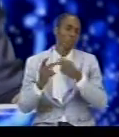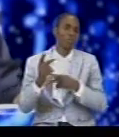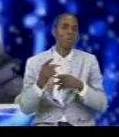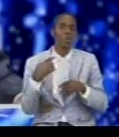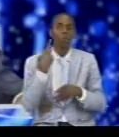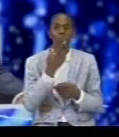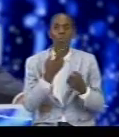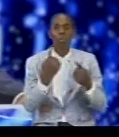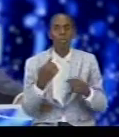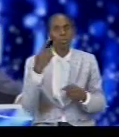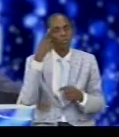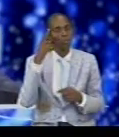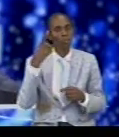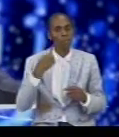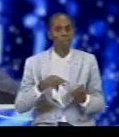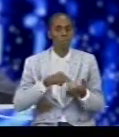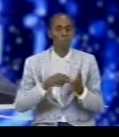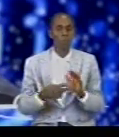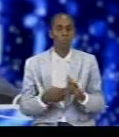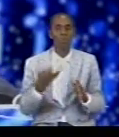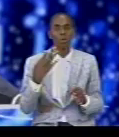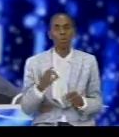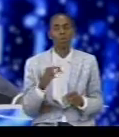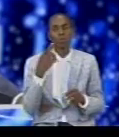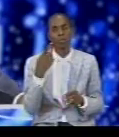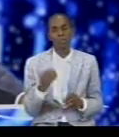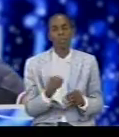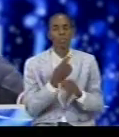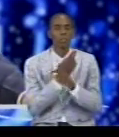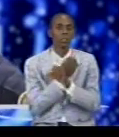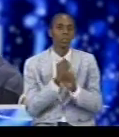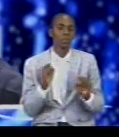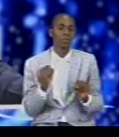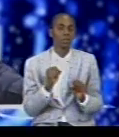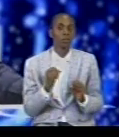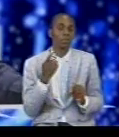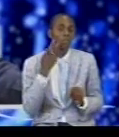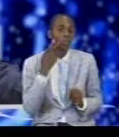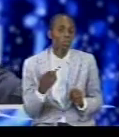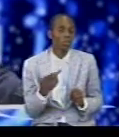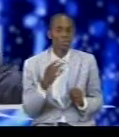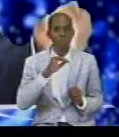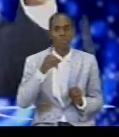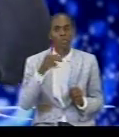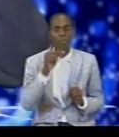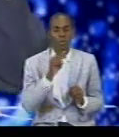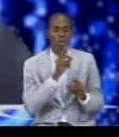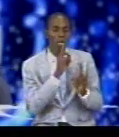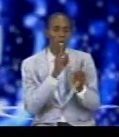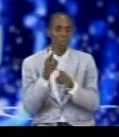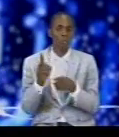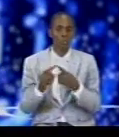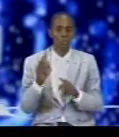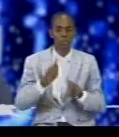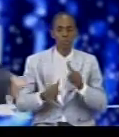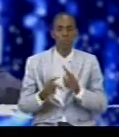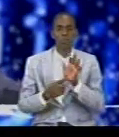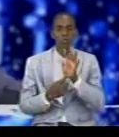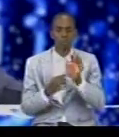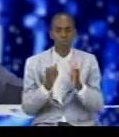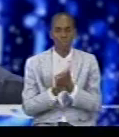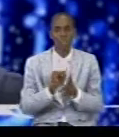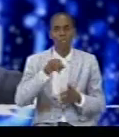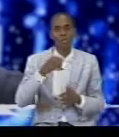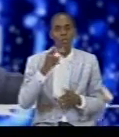our redemption. No doubt, the response he gave showed that Christ was superior to him.